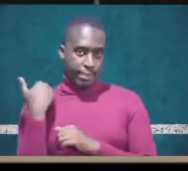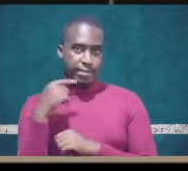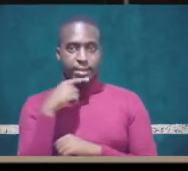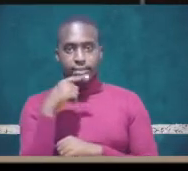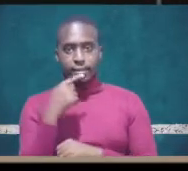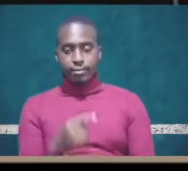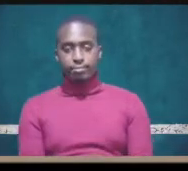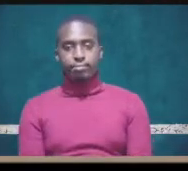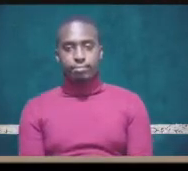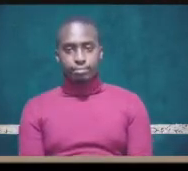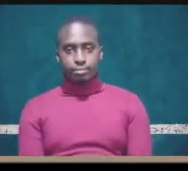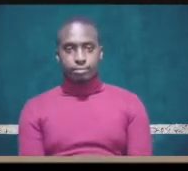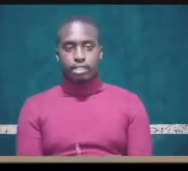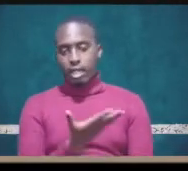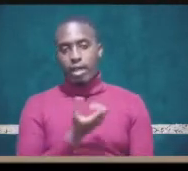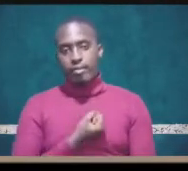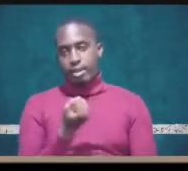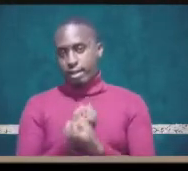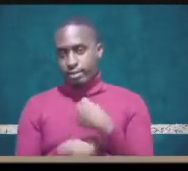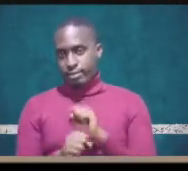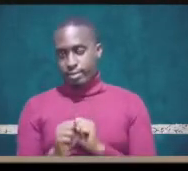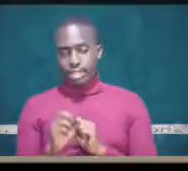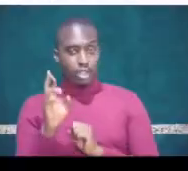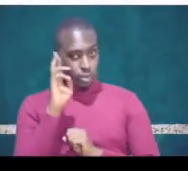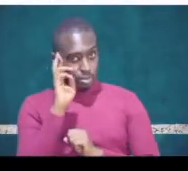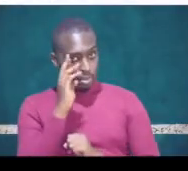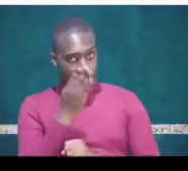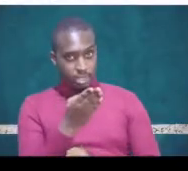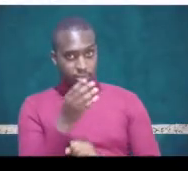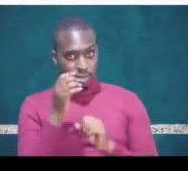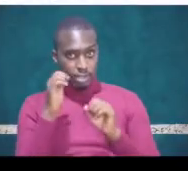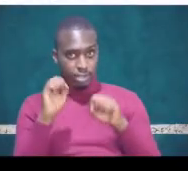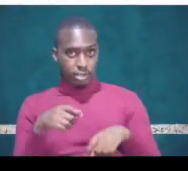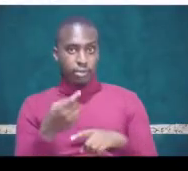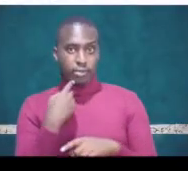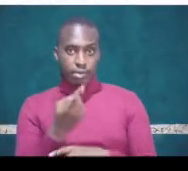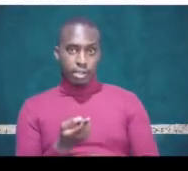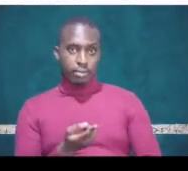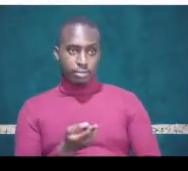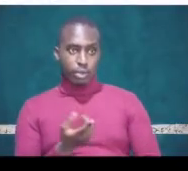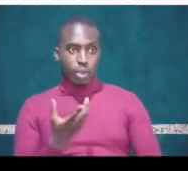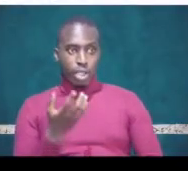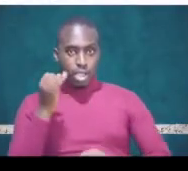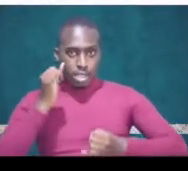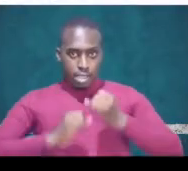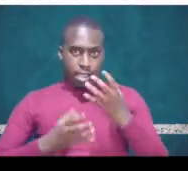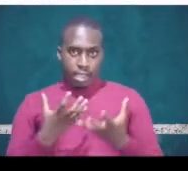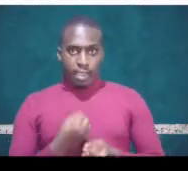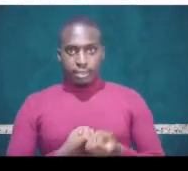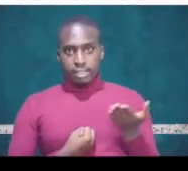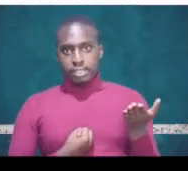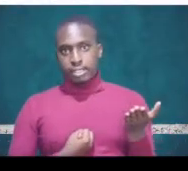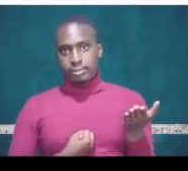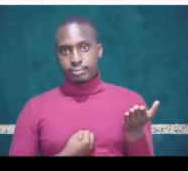lesson. Here we have an activity. So remember, this is what I came now to say, okay? So we end up having this